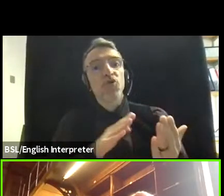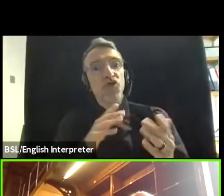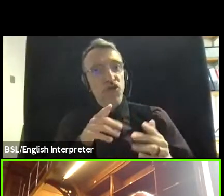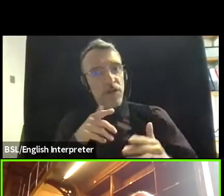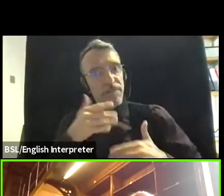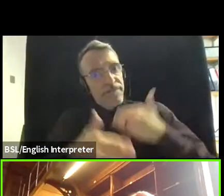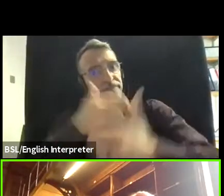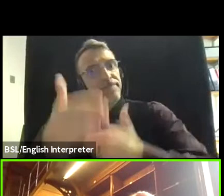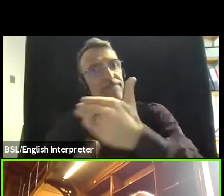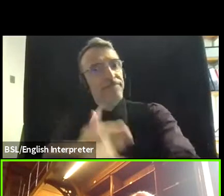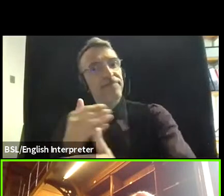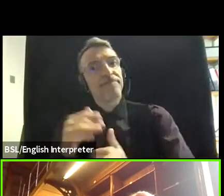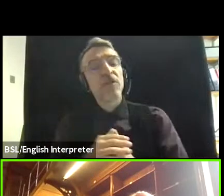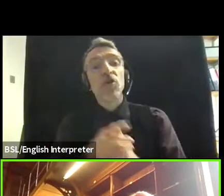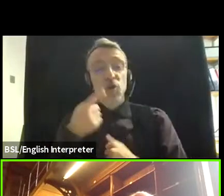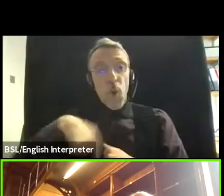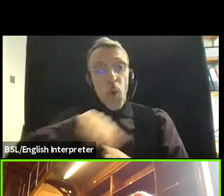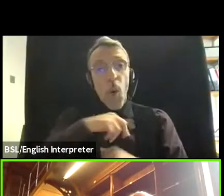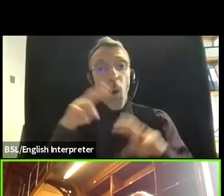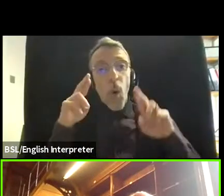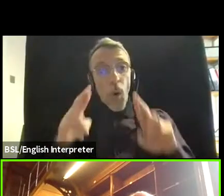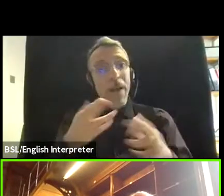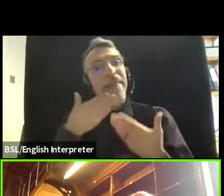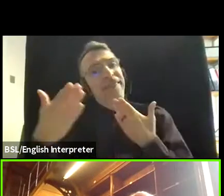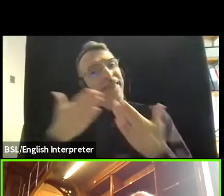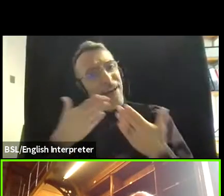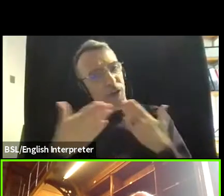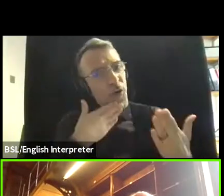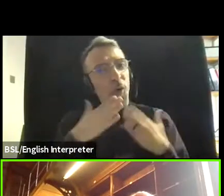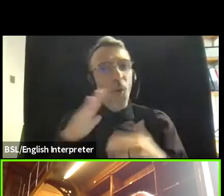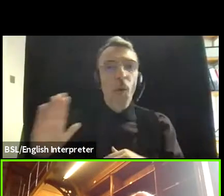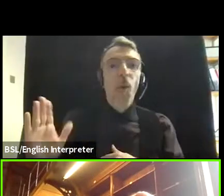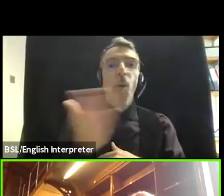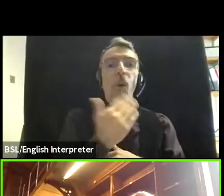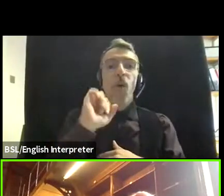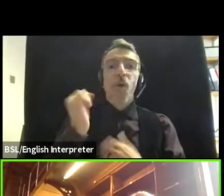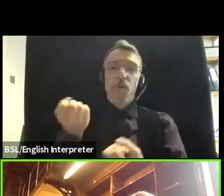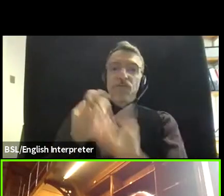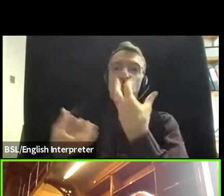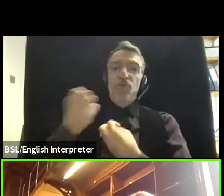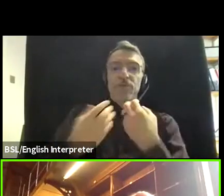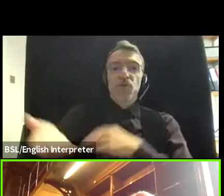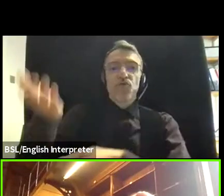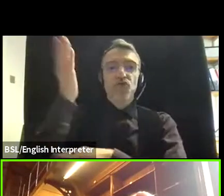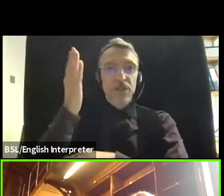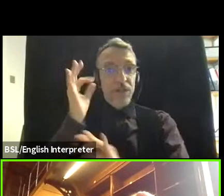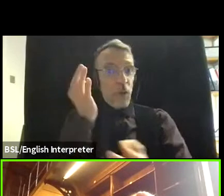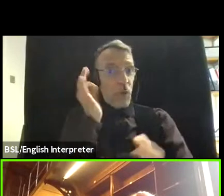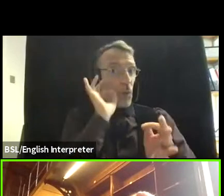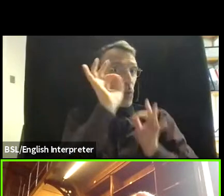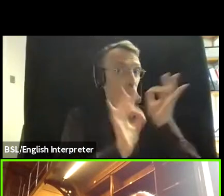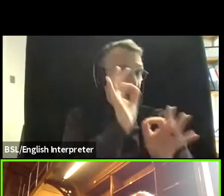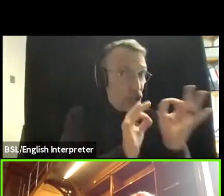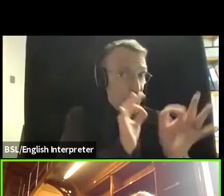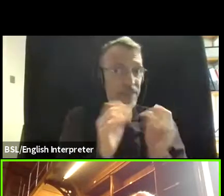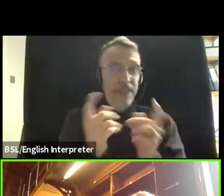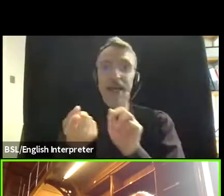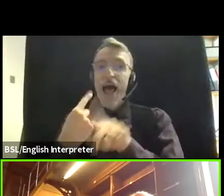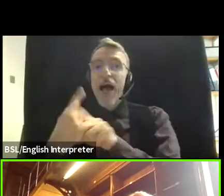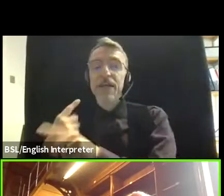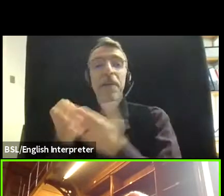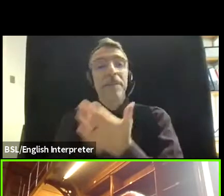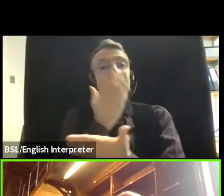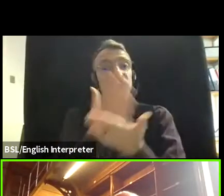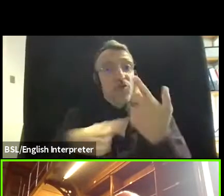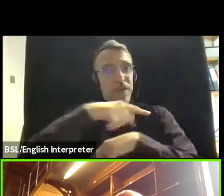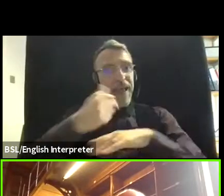So again, I wish to thank you all for your contributions, for your questions, for your answers, to everyone that made this day happen, and thank